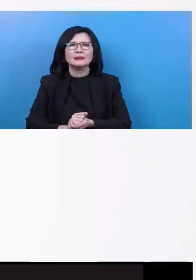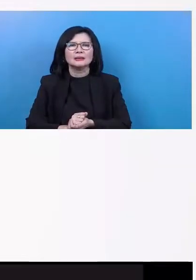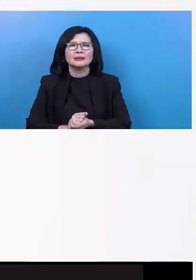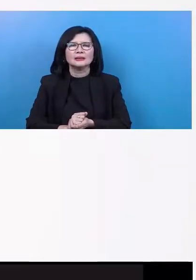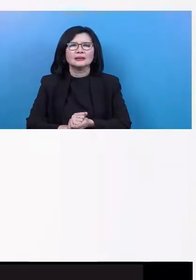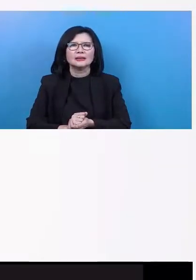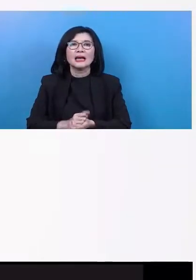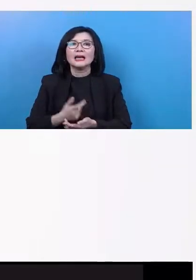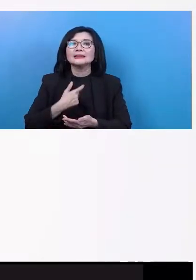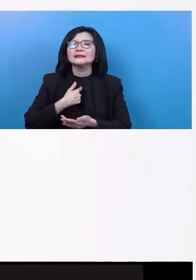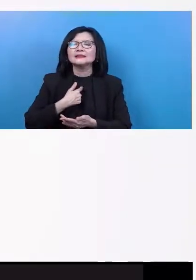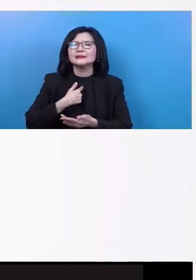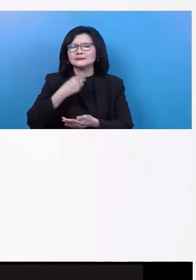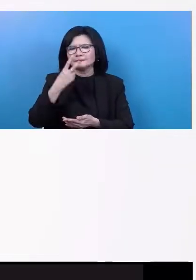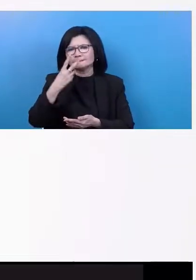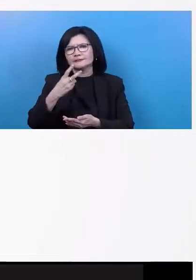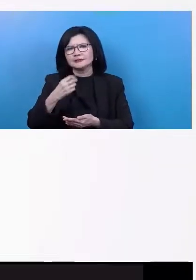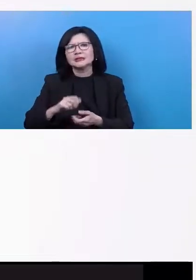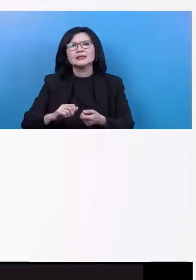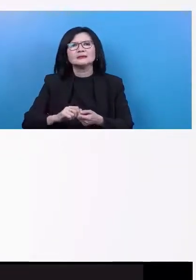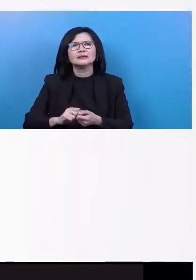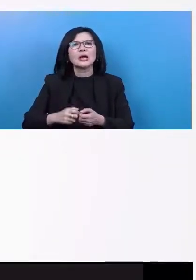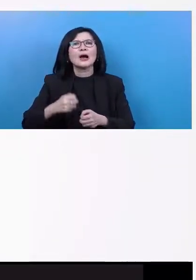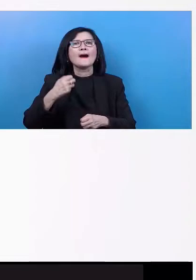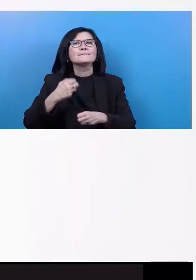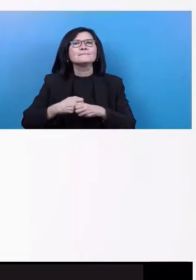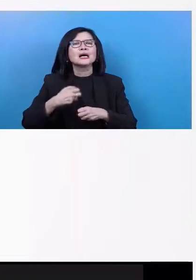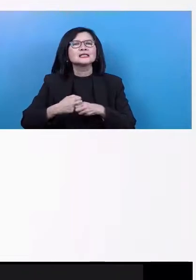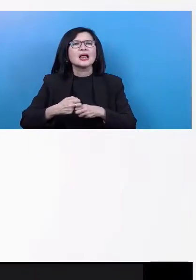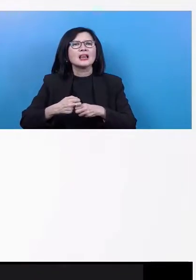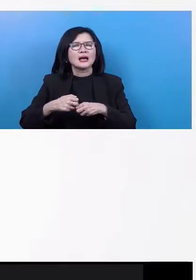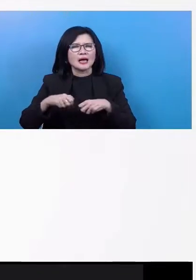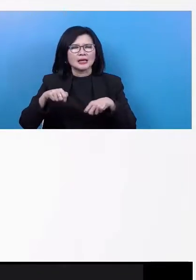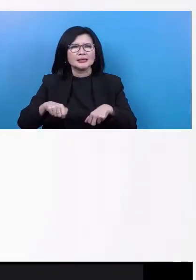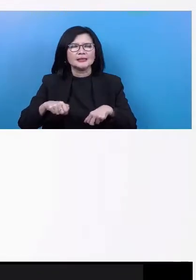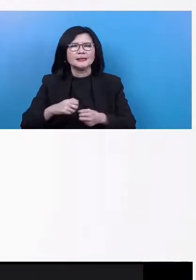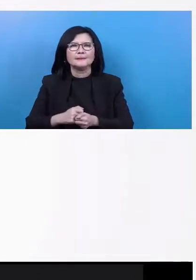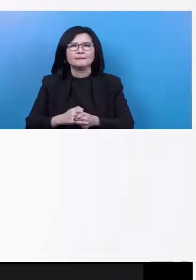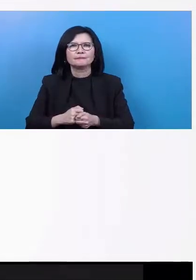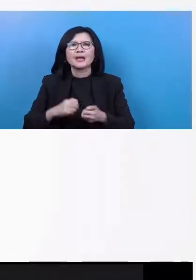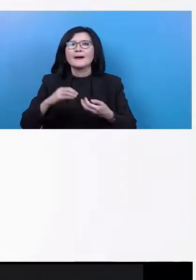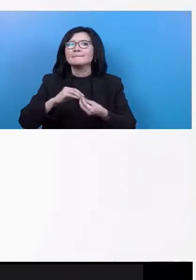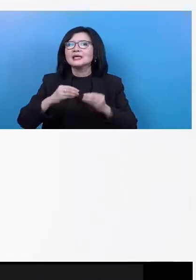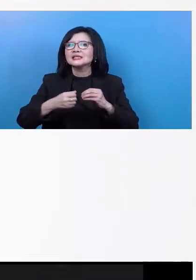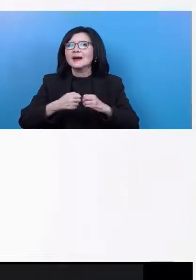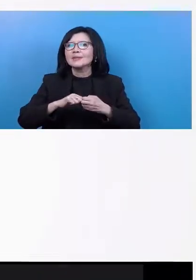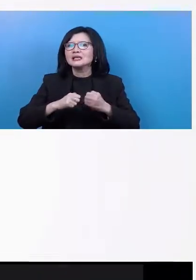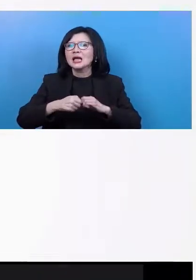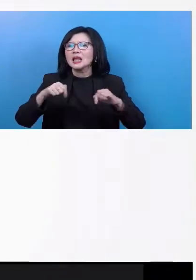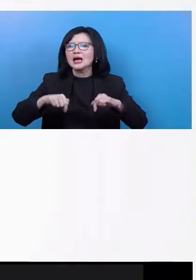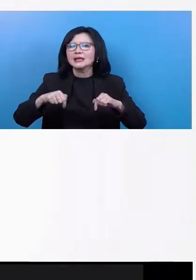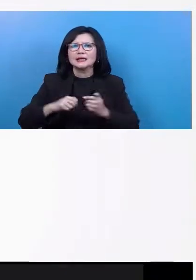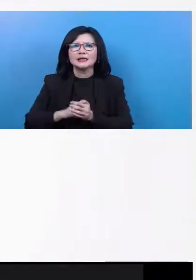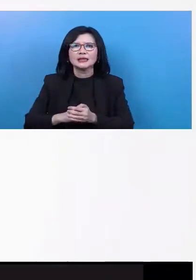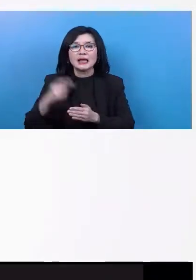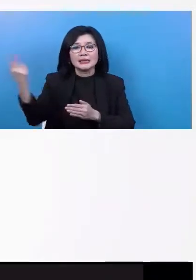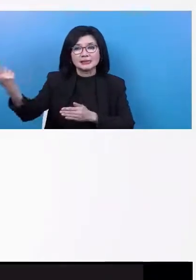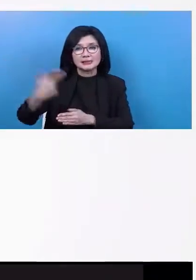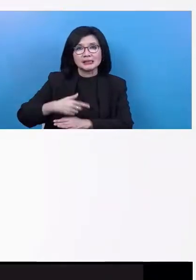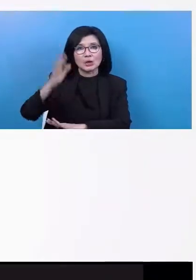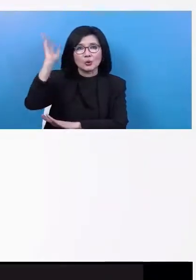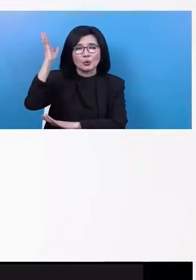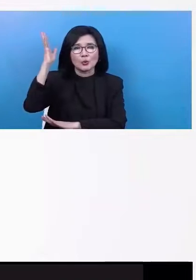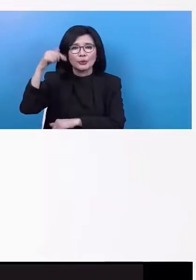issues, my panelists today and the one both present physically and online, virtually